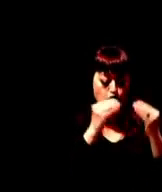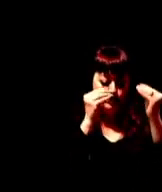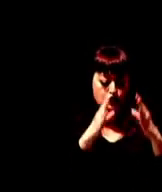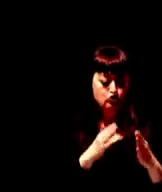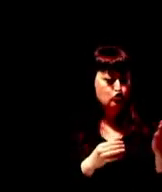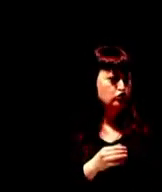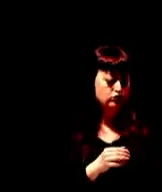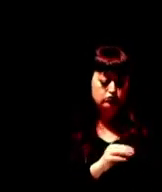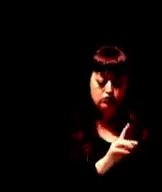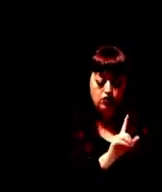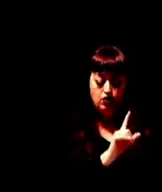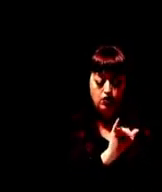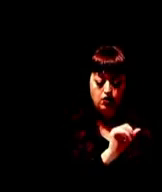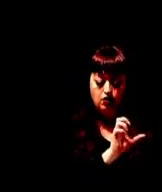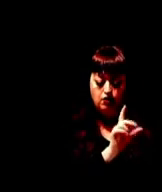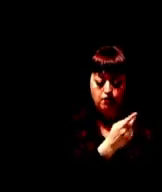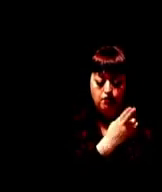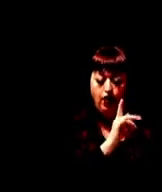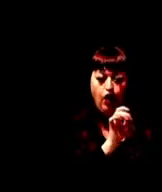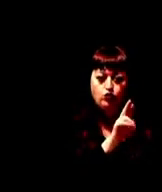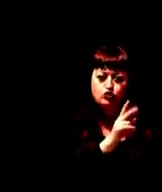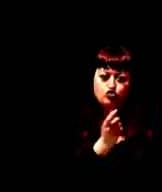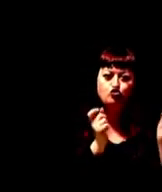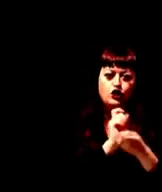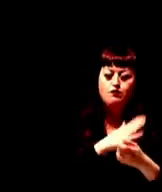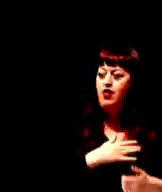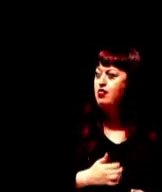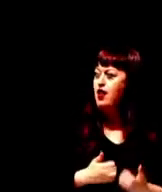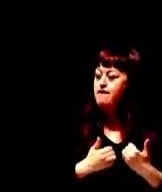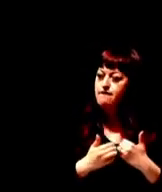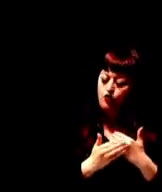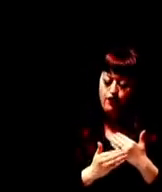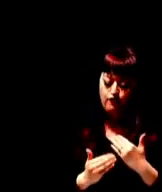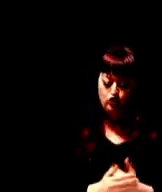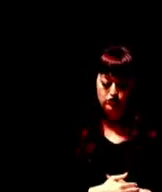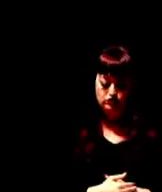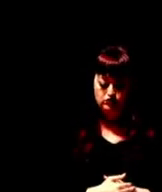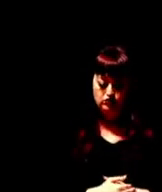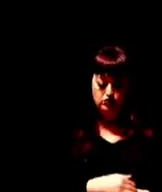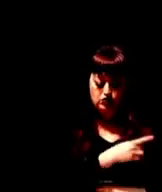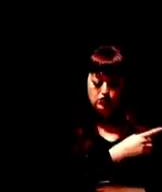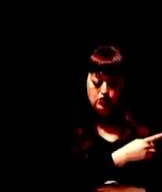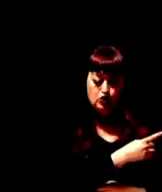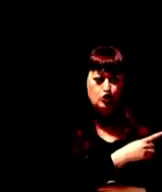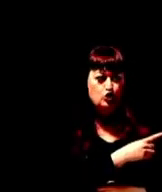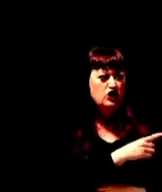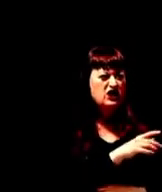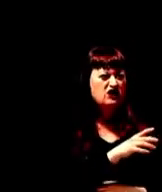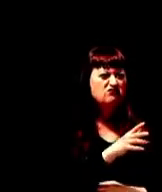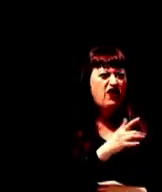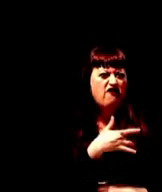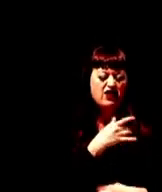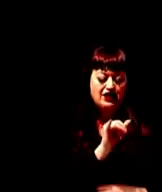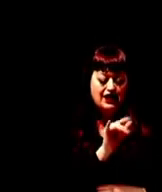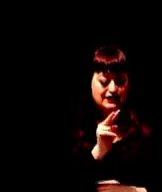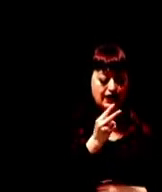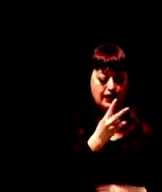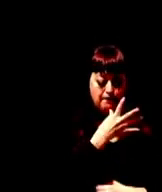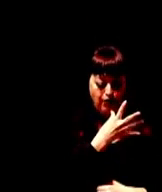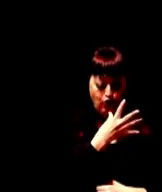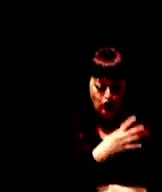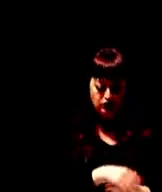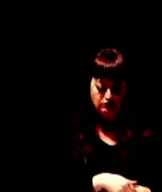teacher, Mrs. Lichblau, has changed my life forever. She's become like a second mother for me and so many